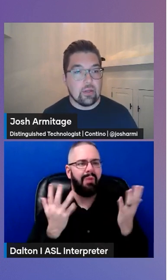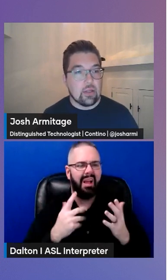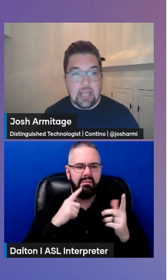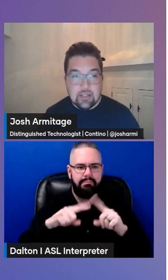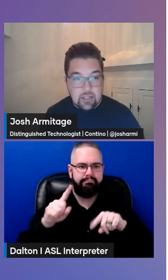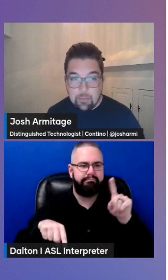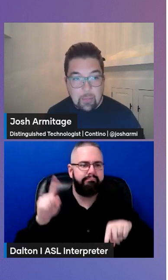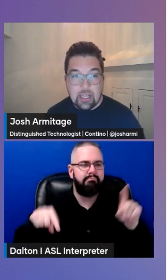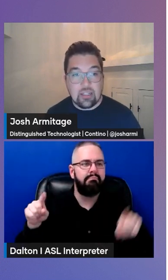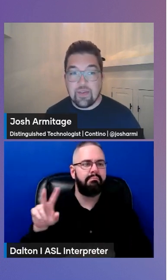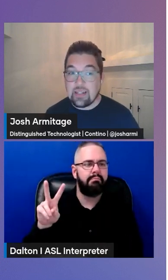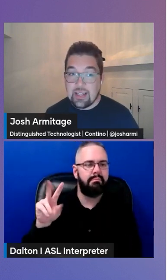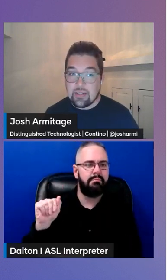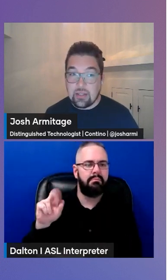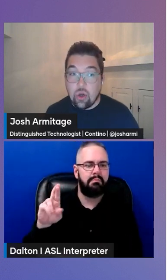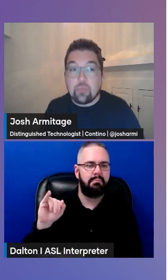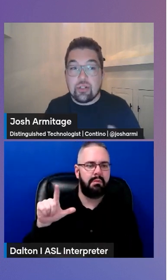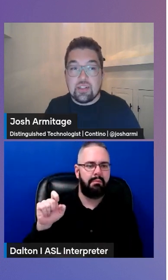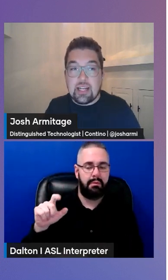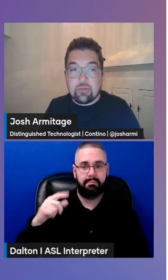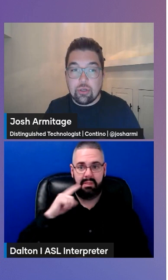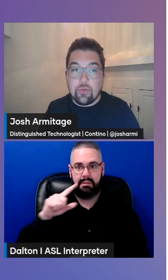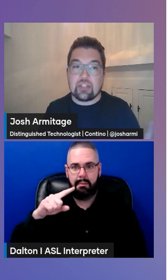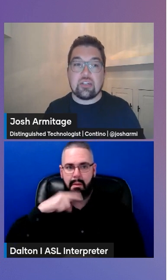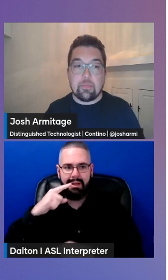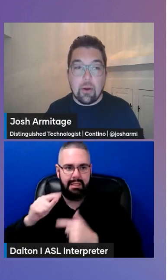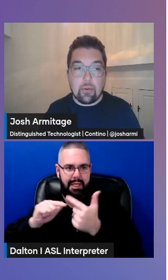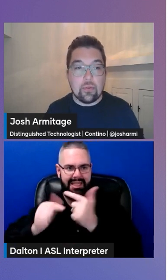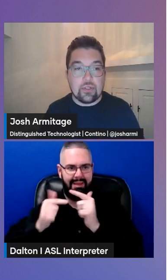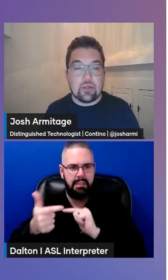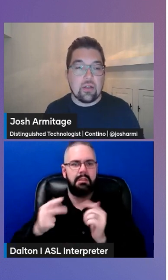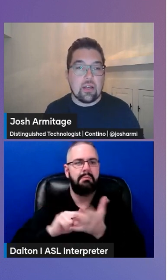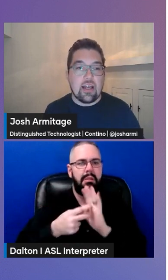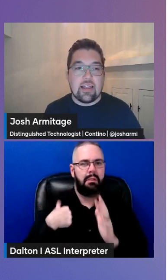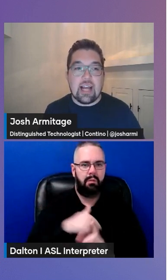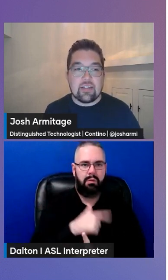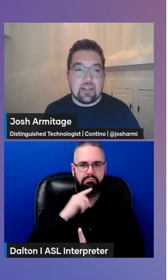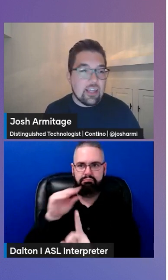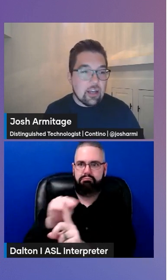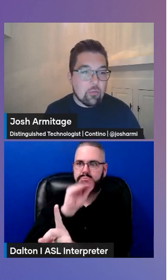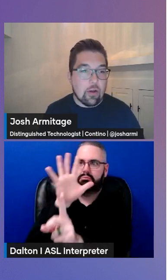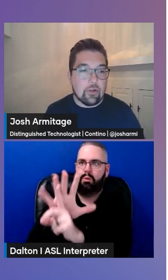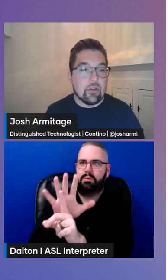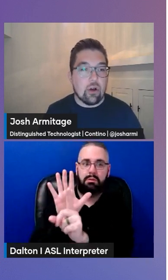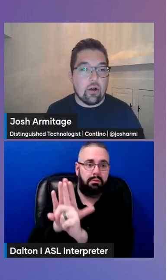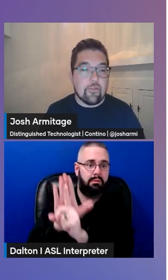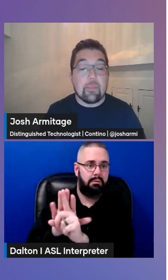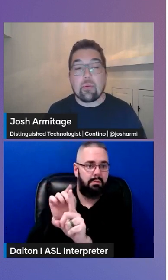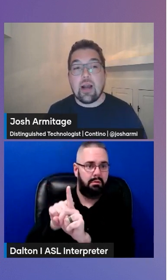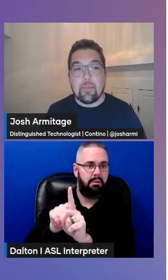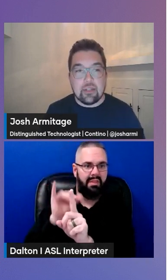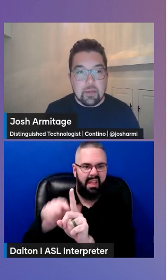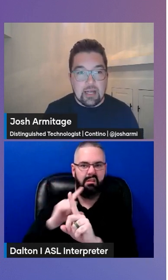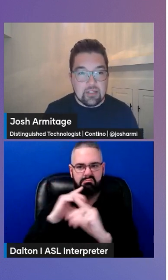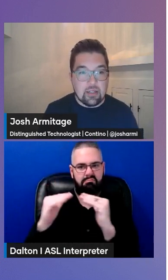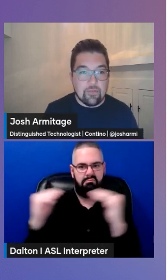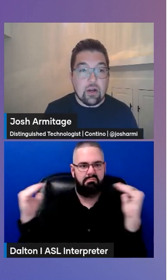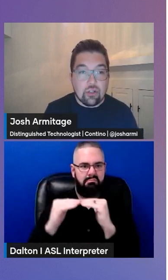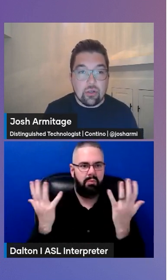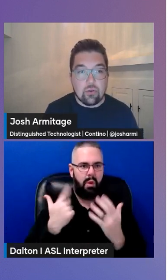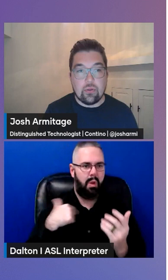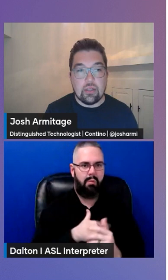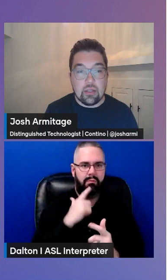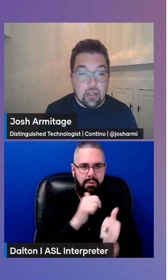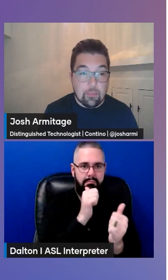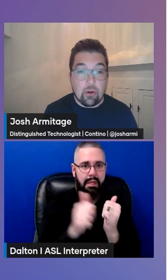variables. That's the public interface. That's the options. That's what you've exposed. That's the equivalent of the parameters passed in the